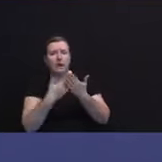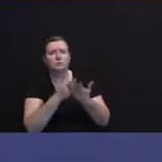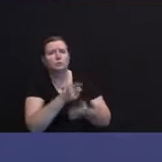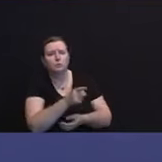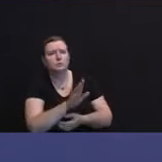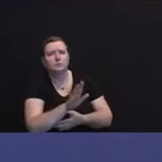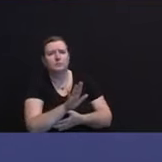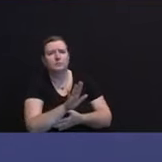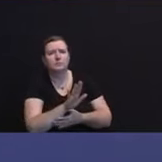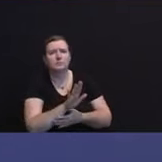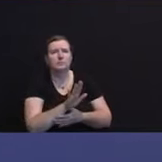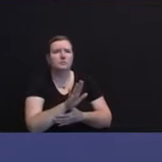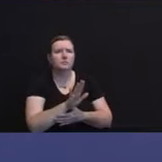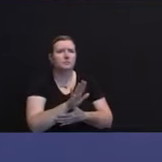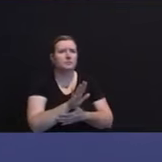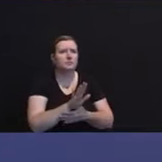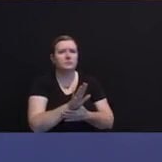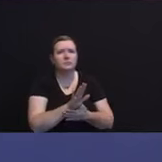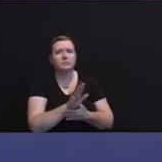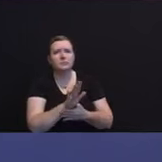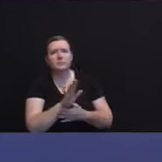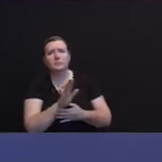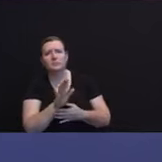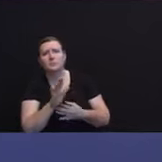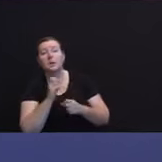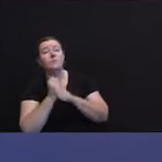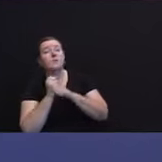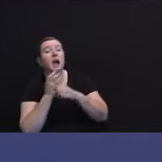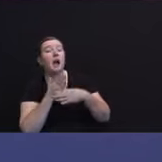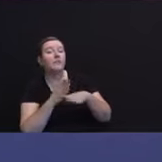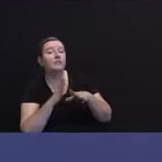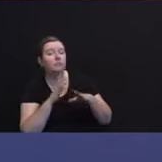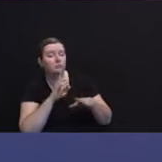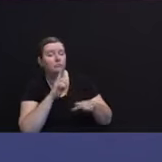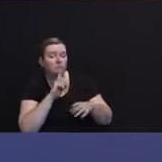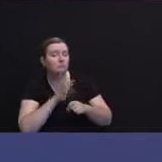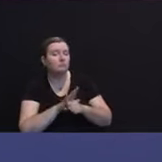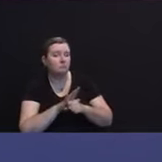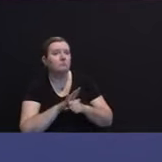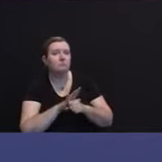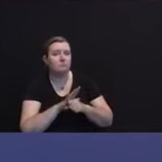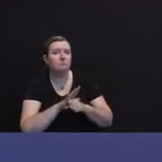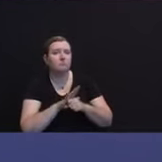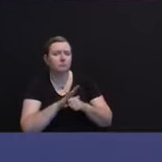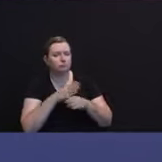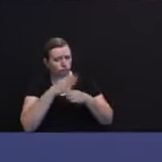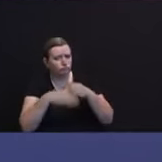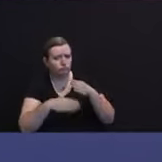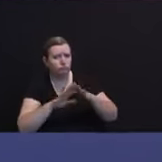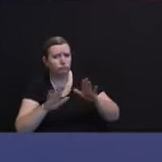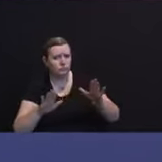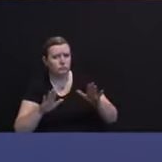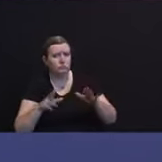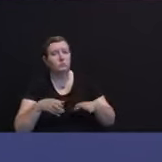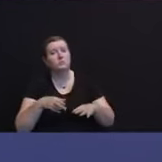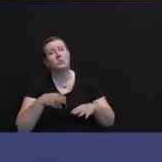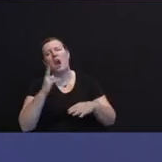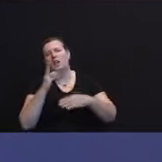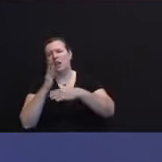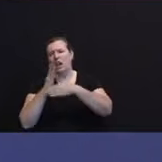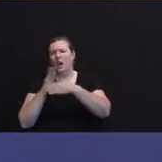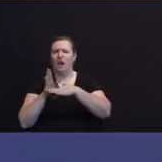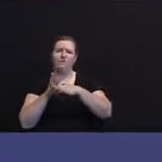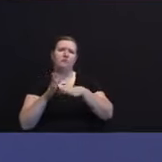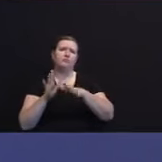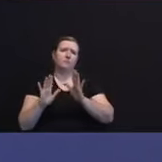or committed to do is very high. This one's been hard for a number of reasons, but I'll come back to you and give you a sense of